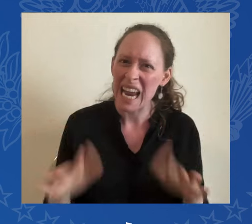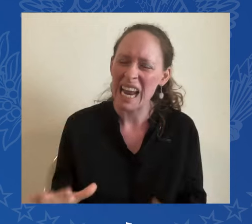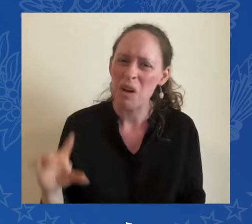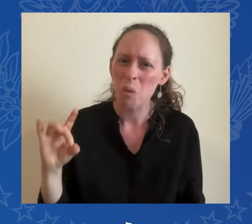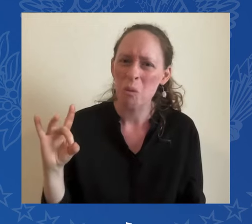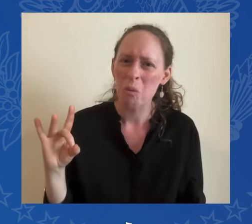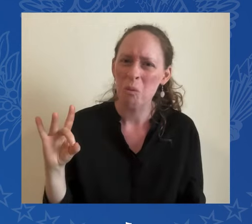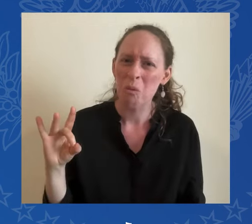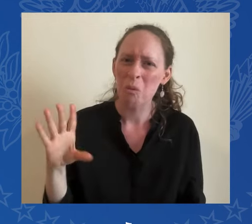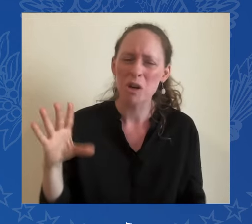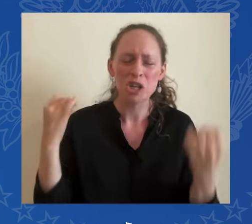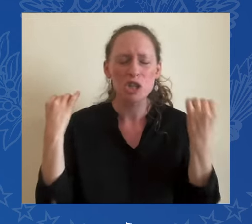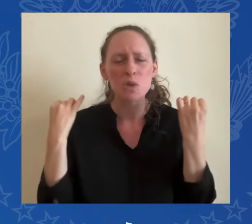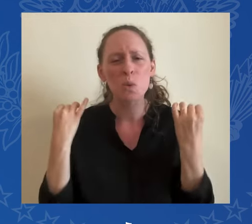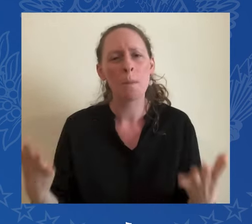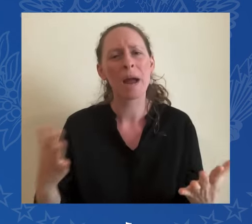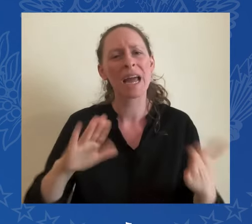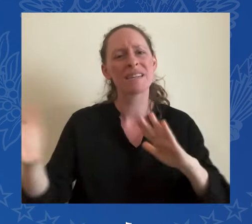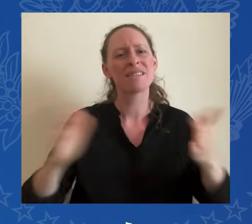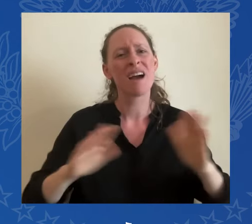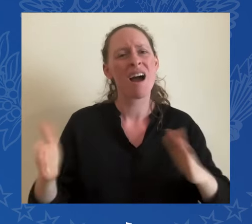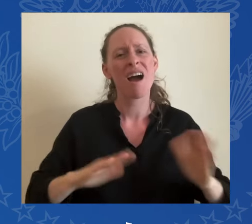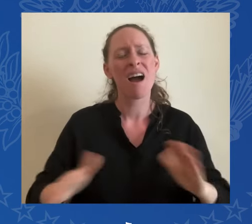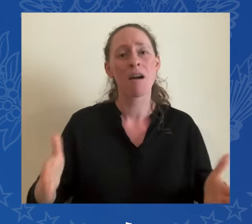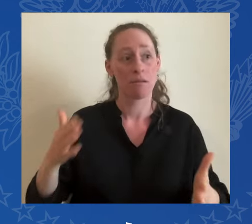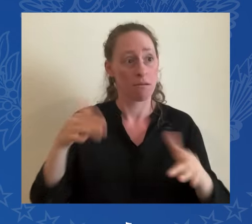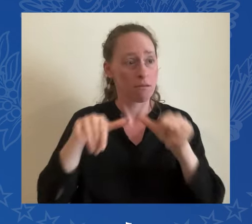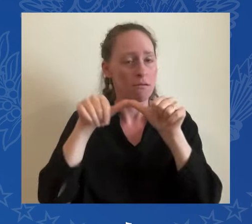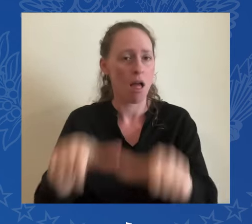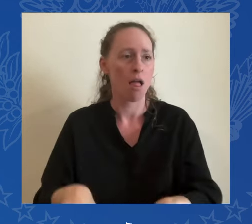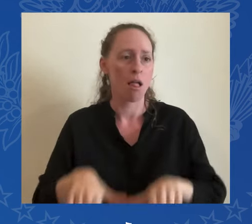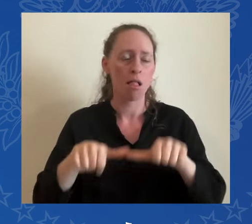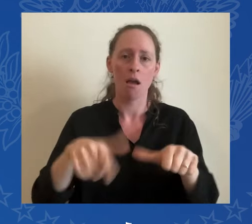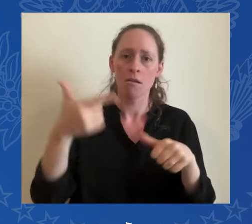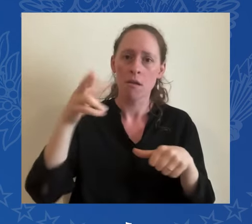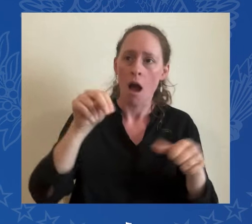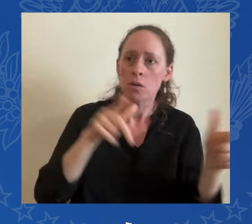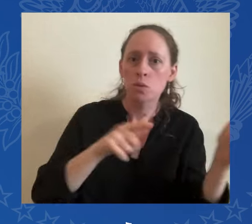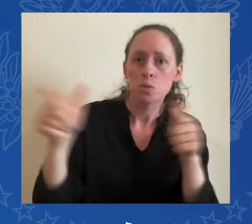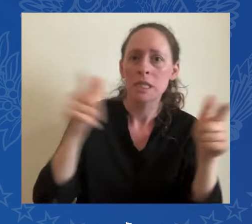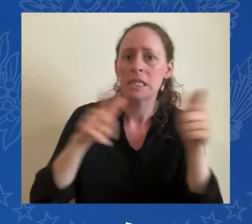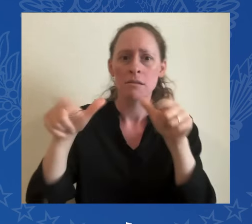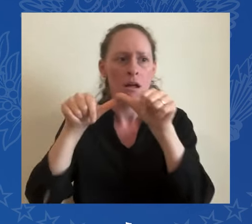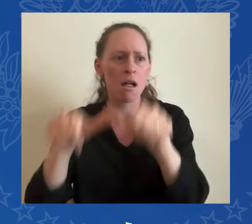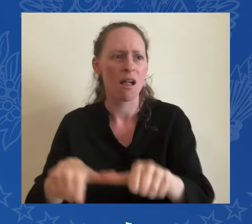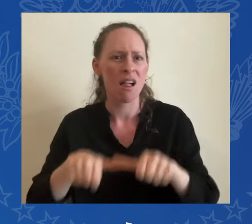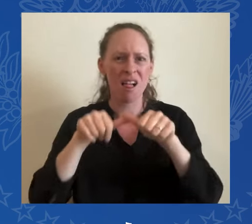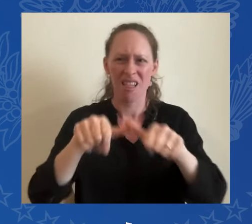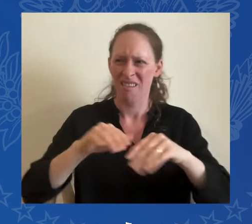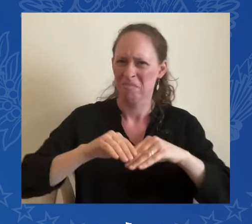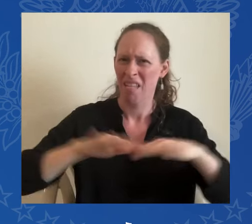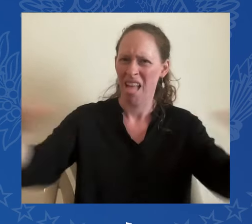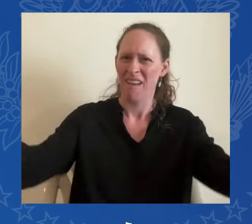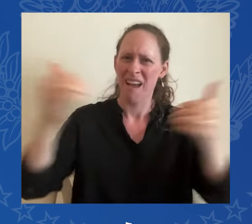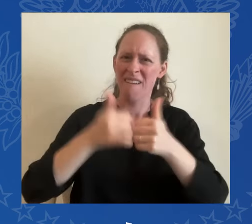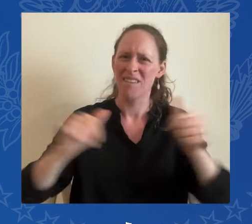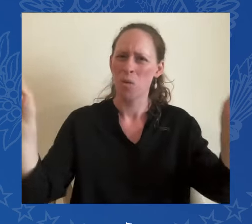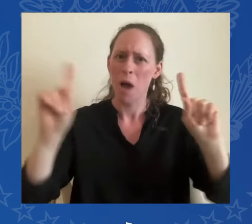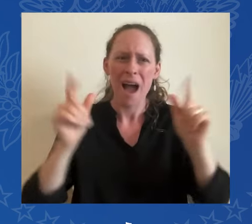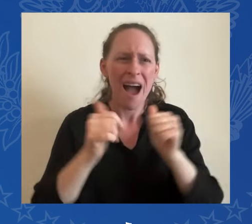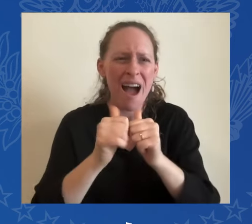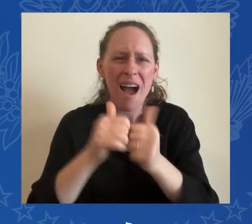We can't end this epidemic until Congress passes some common sense gun safety laws that keep weapons of war off our streets and out of the